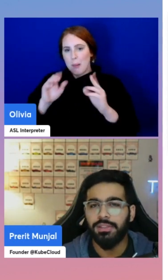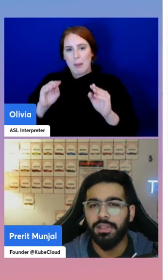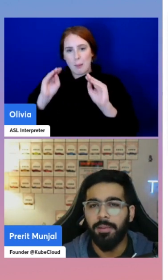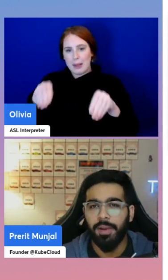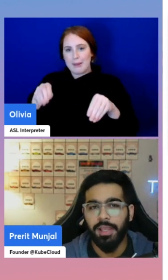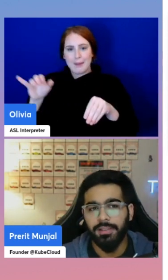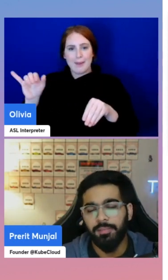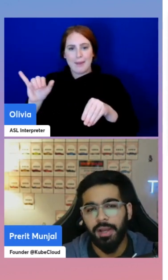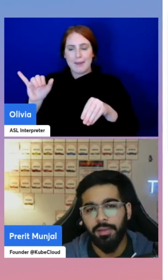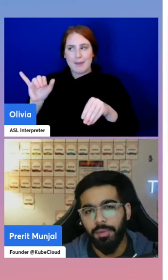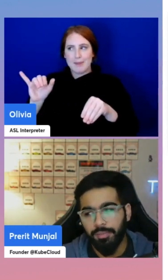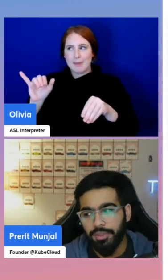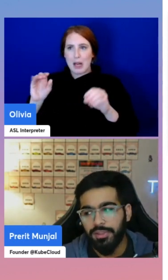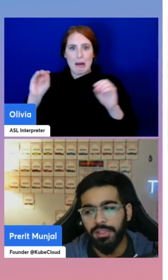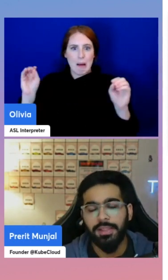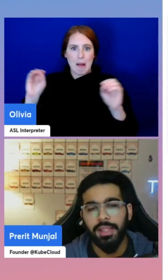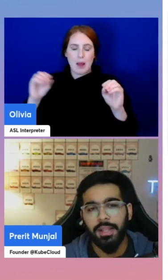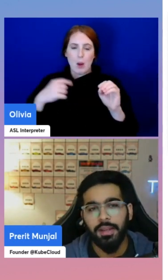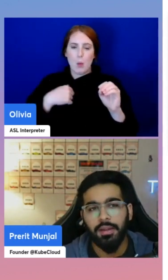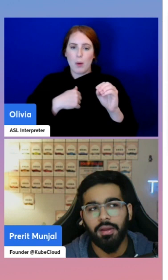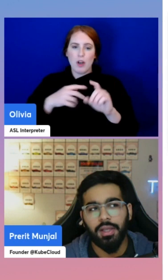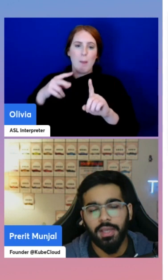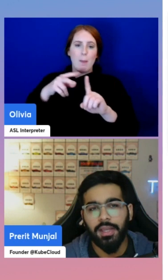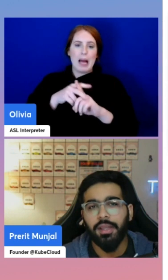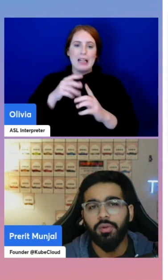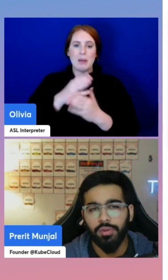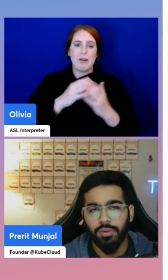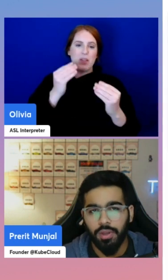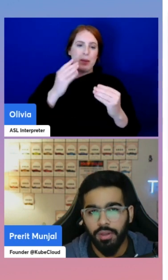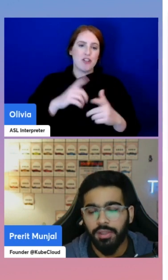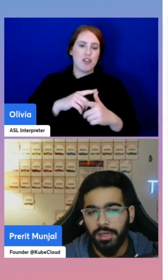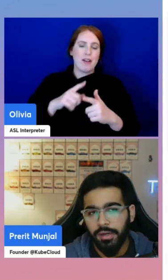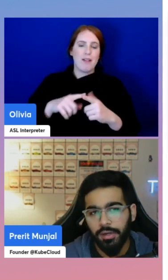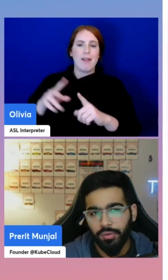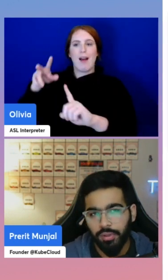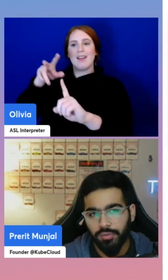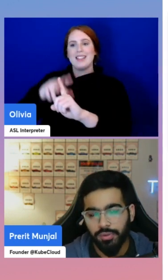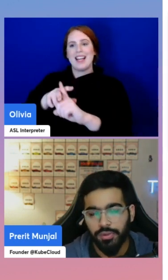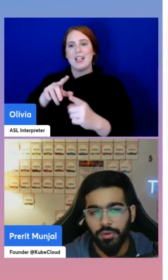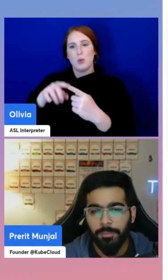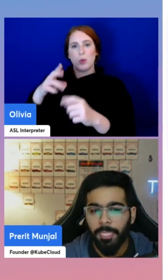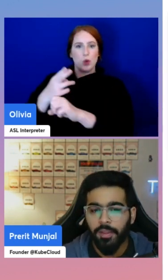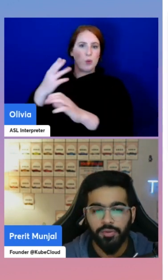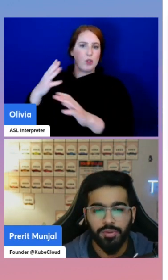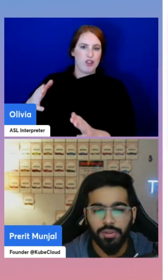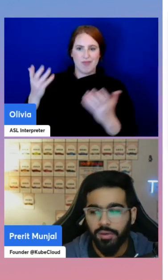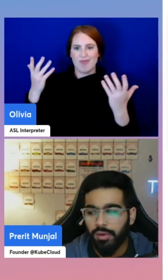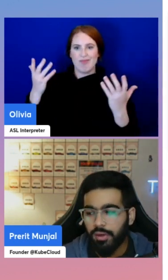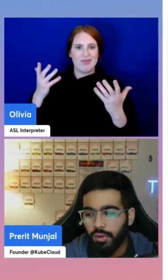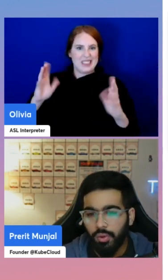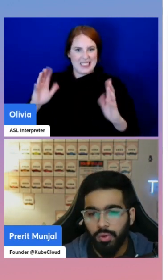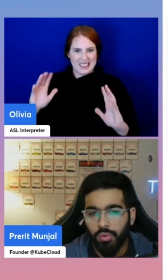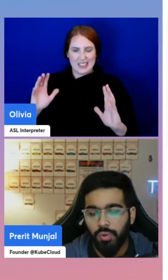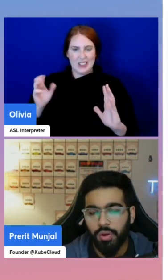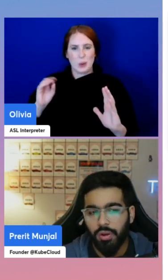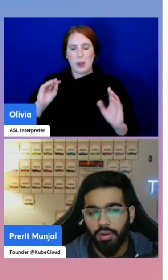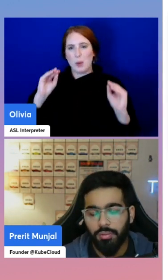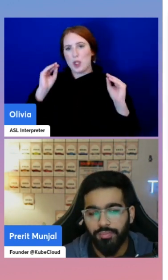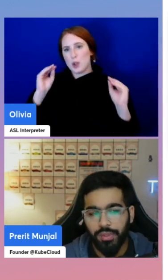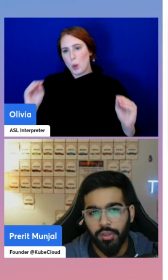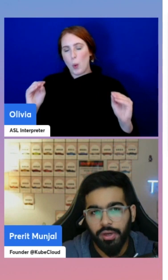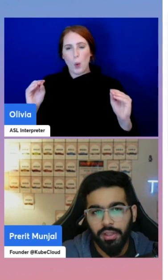were just applying some IAM permissions and then assigning it to you, assigned it to the users. Okay, so there were